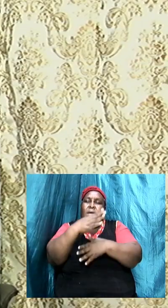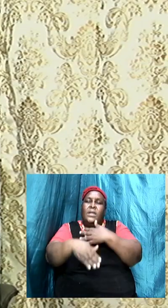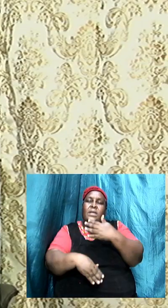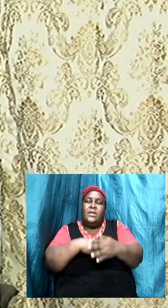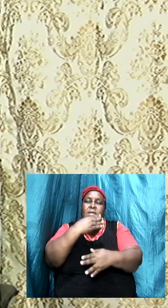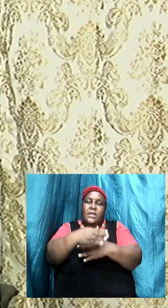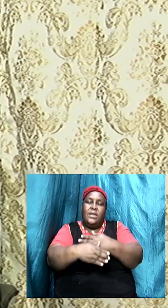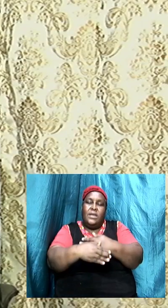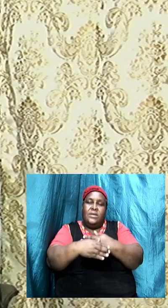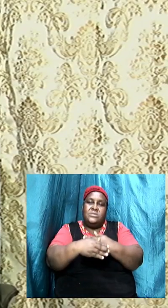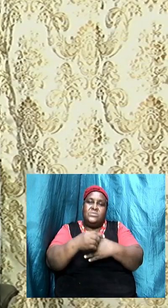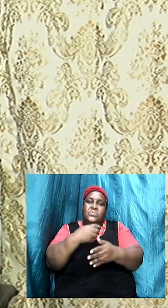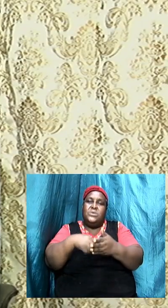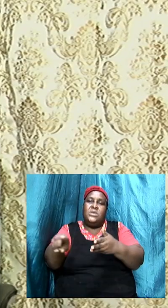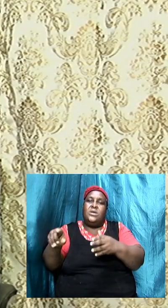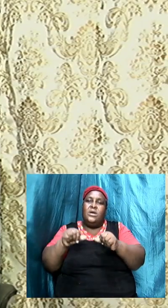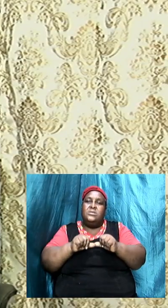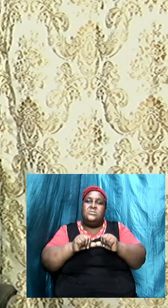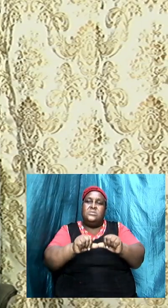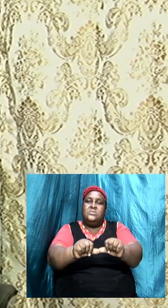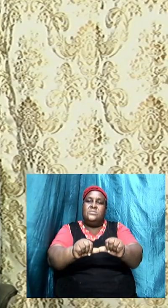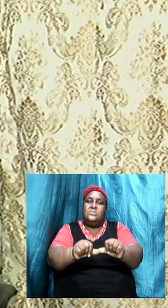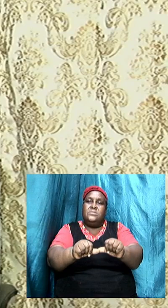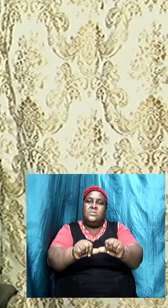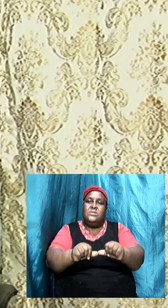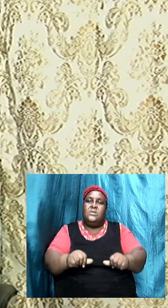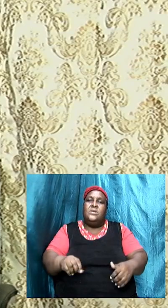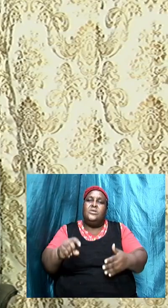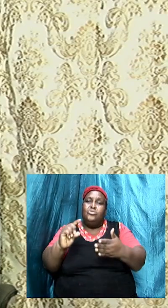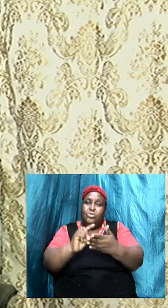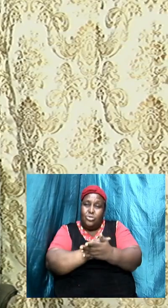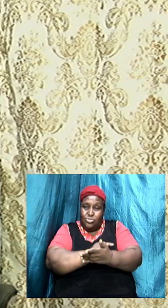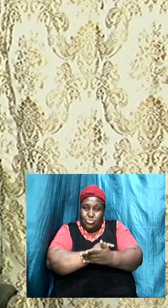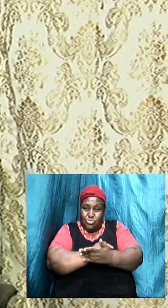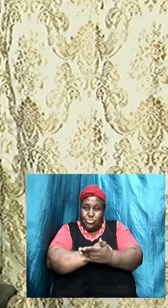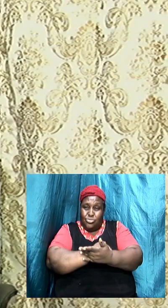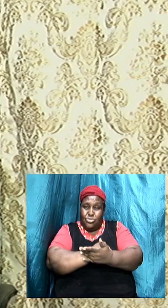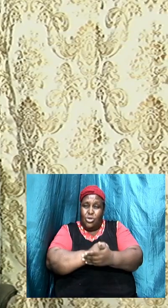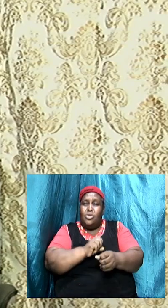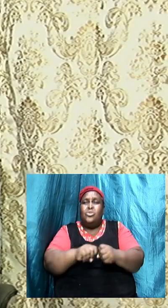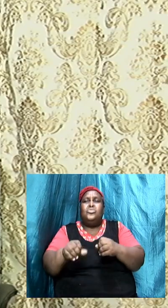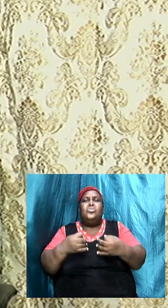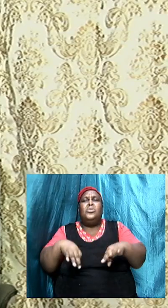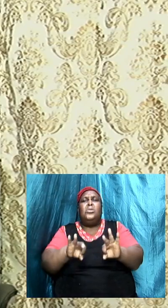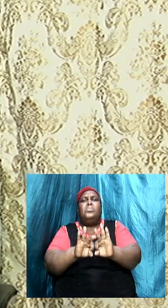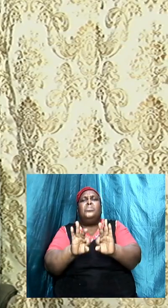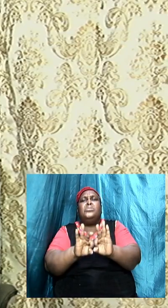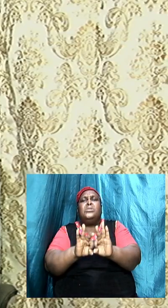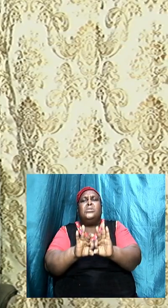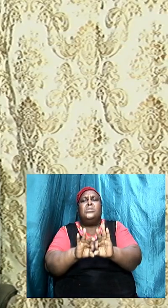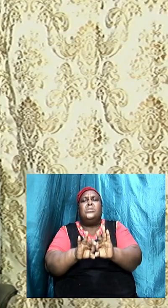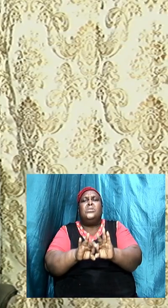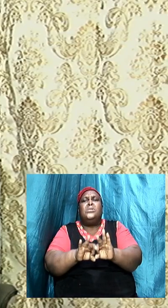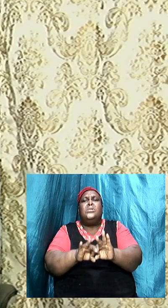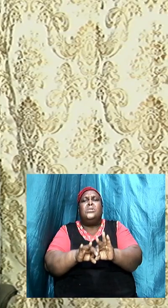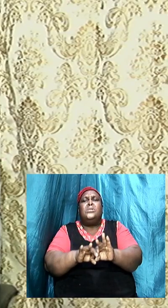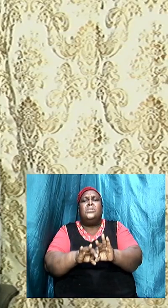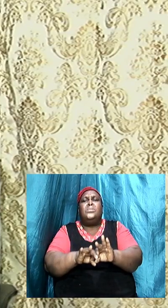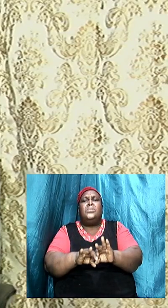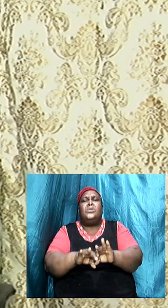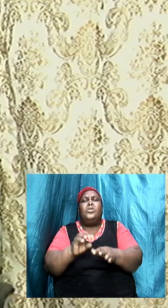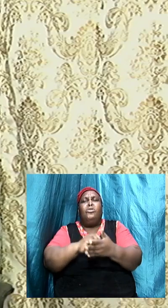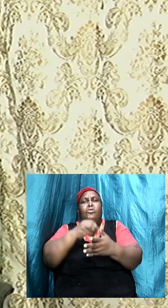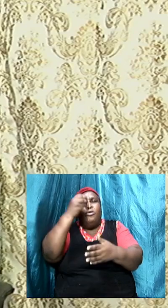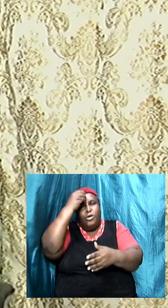can continue. But, you know, doctrine, I mean, is just so important. And we're going to get down in it. We're going to